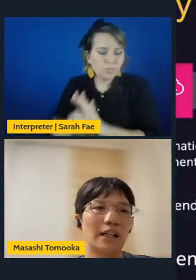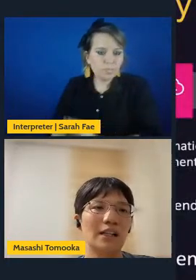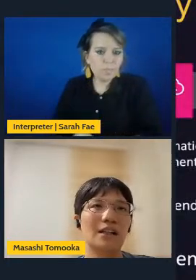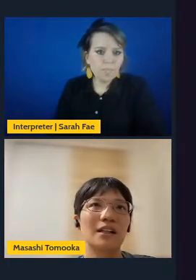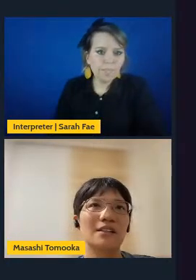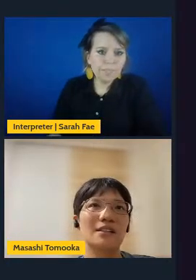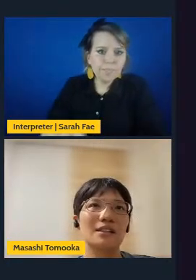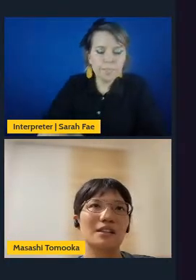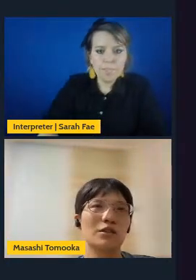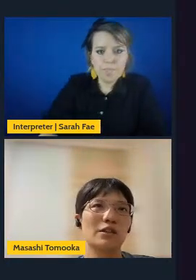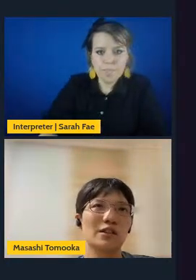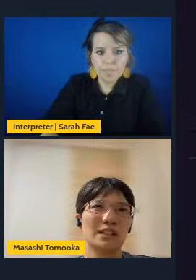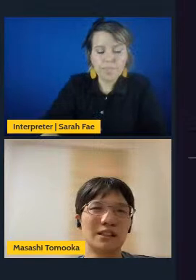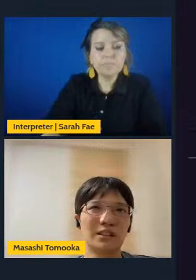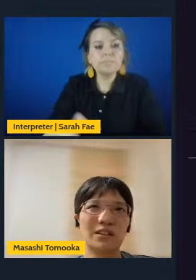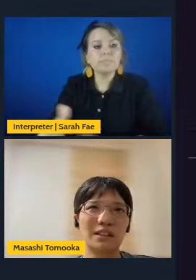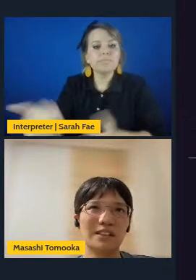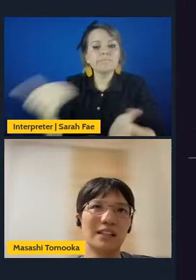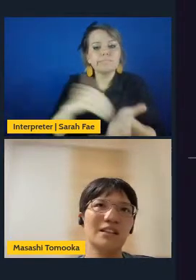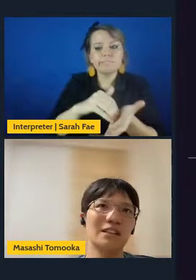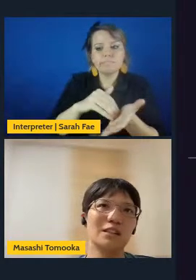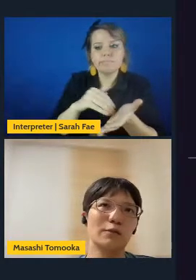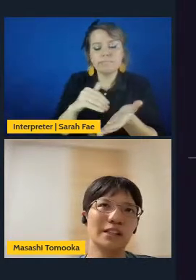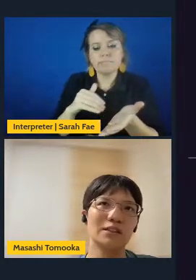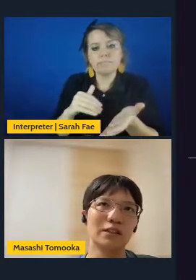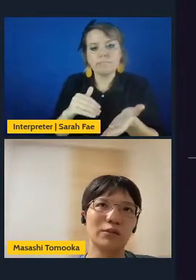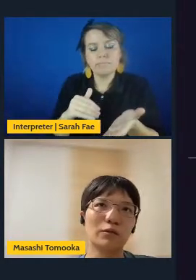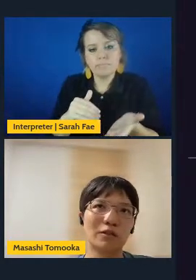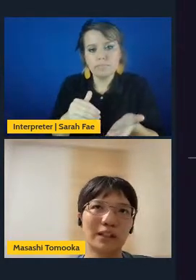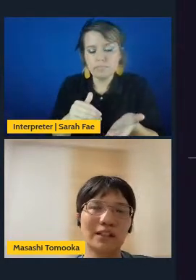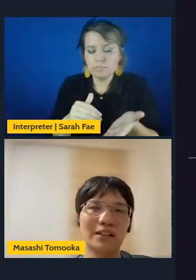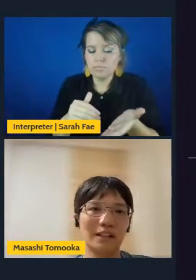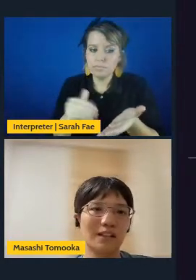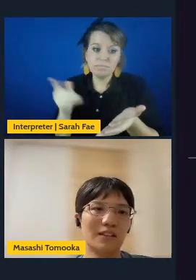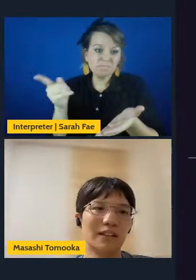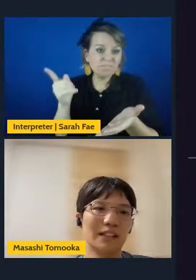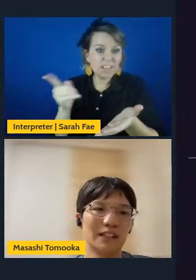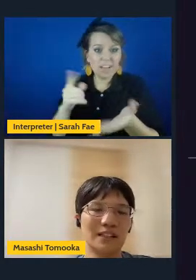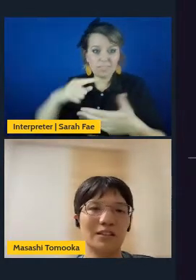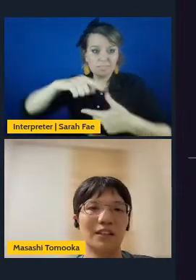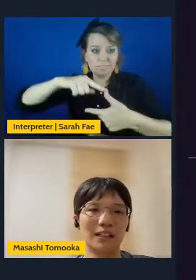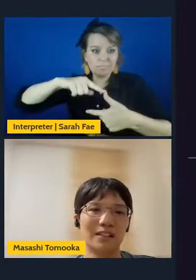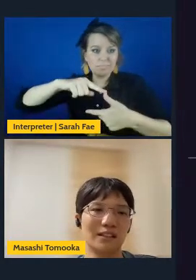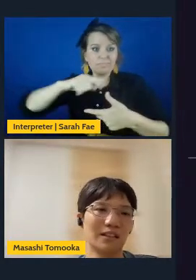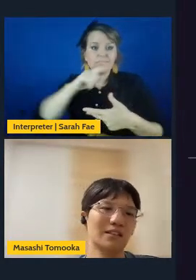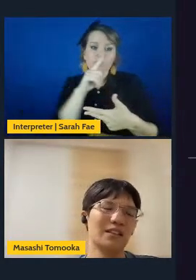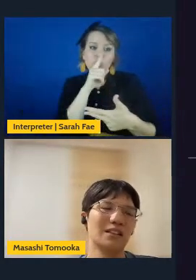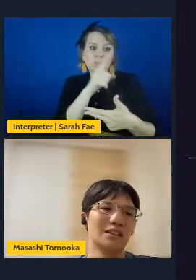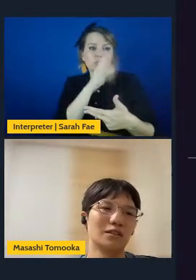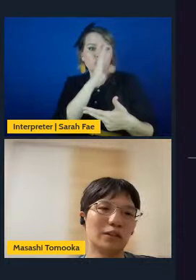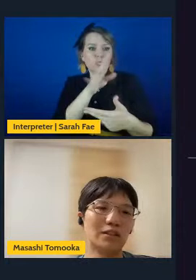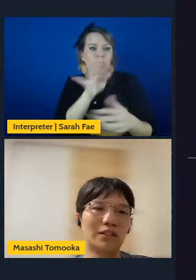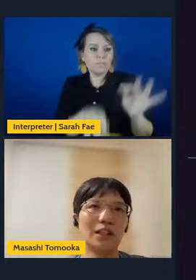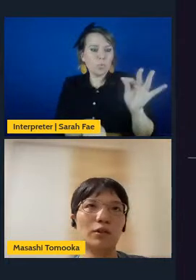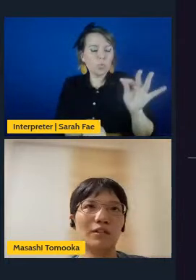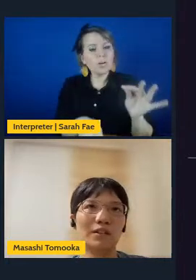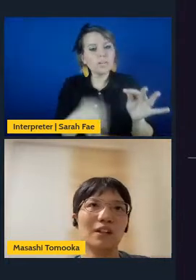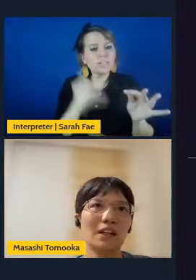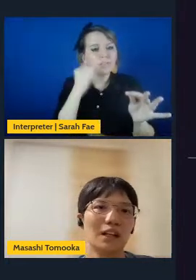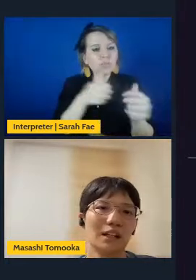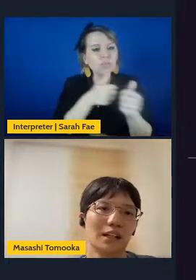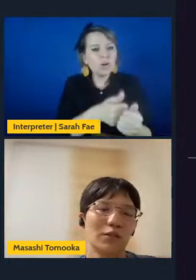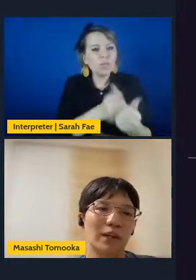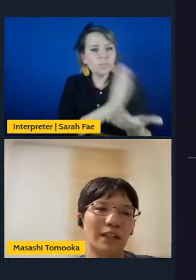So again, this solution is good in that it's very straightforward and really easy to understand. It has lower cognitive